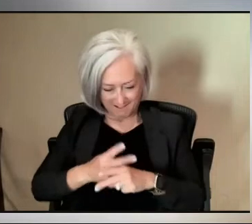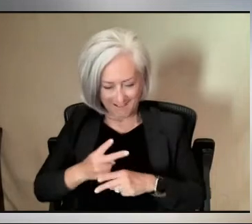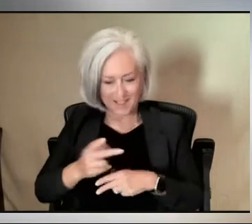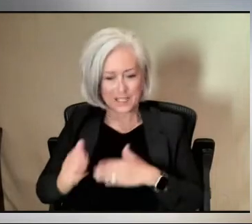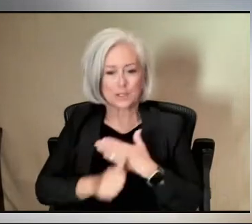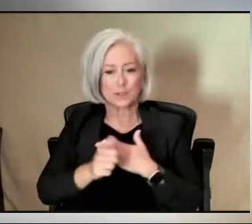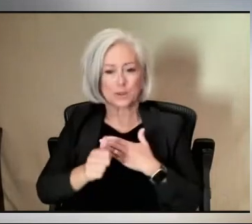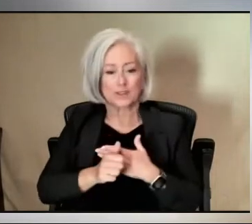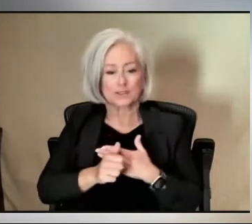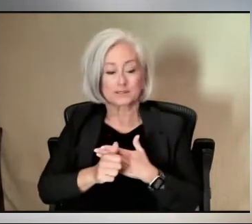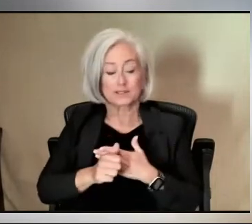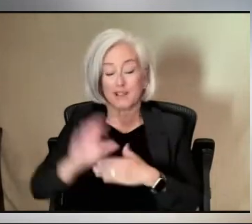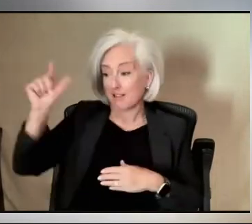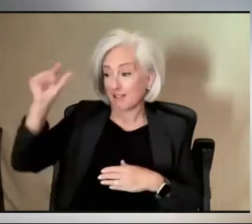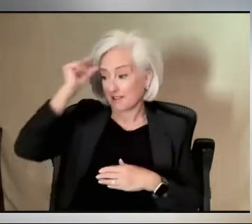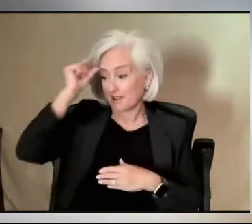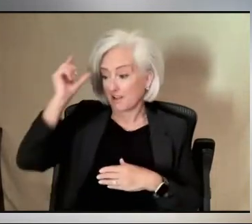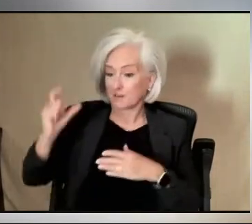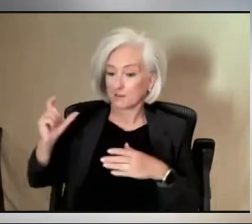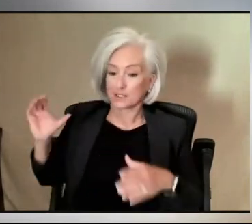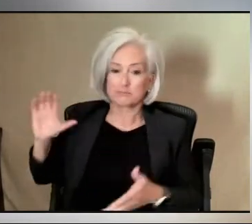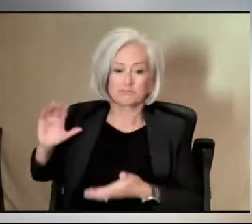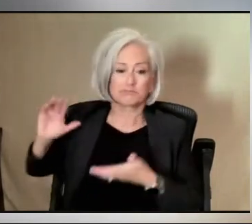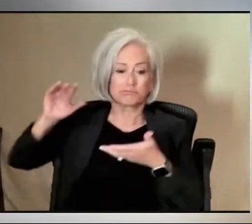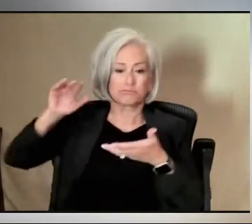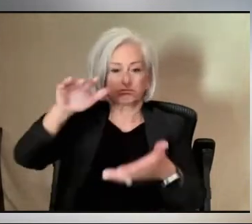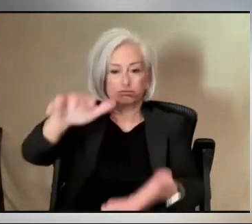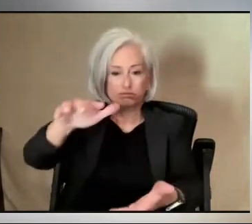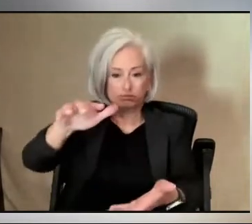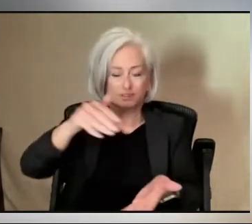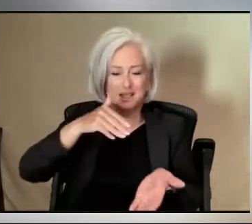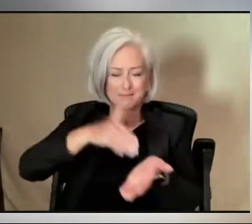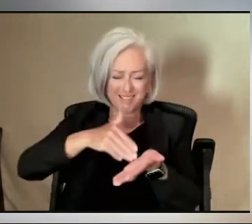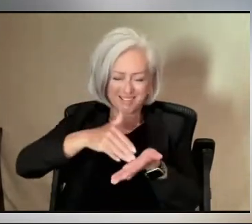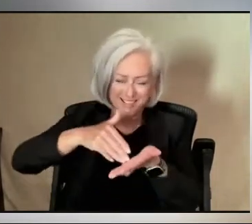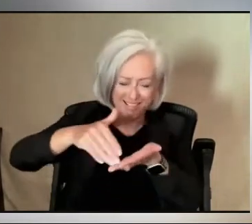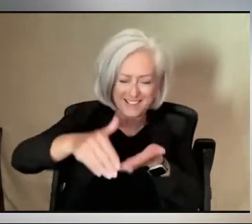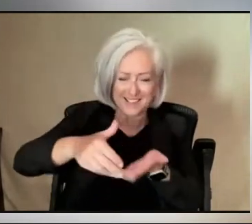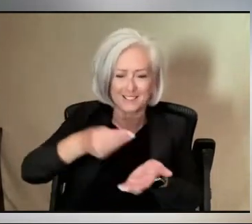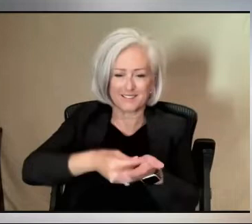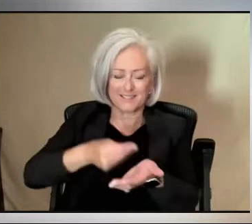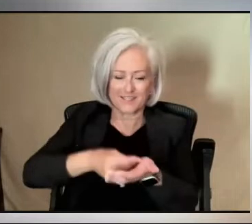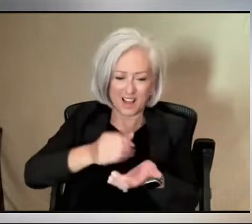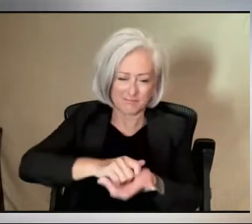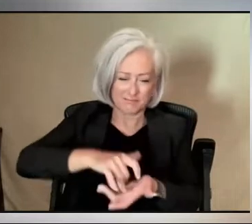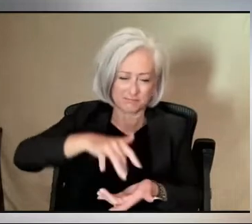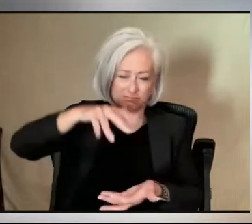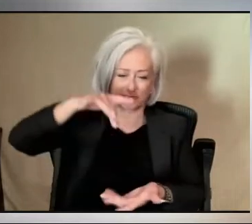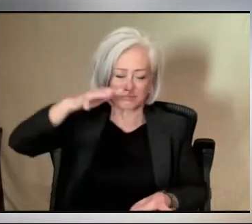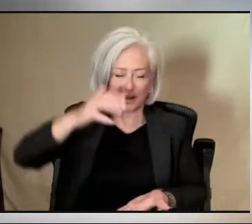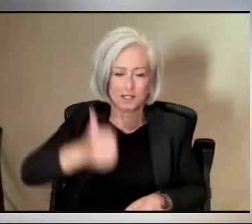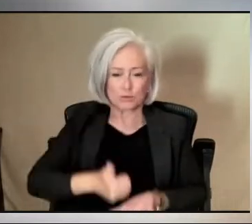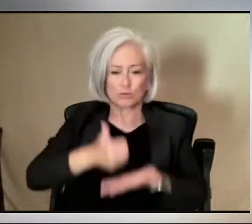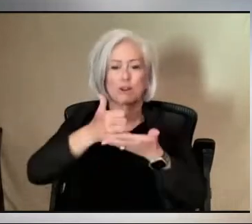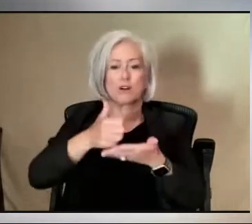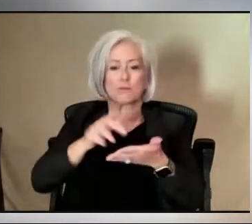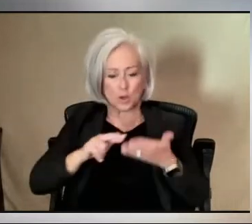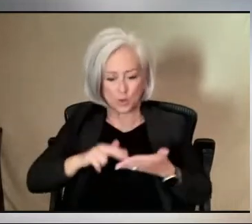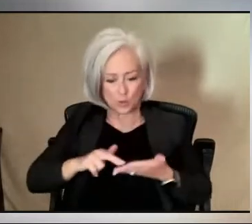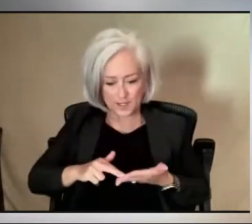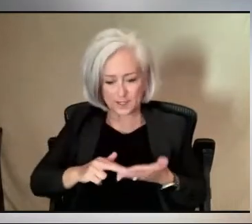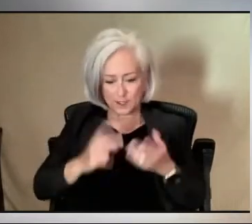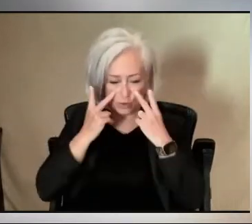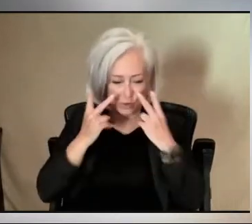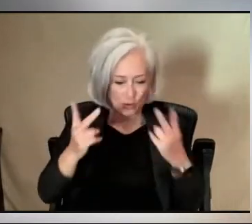on the table, research and development dollars, to look at the development of multiple platforms,